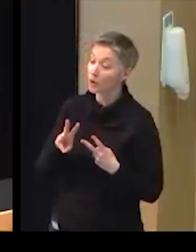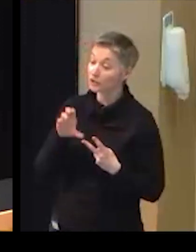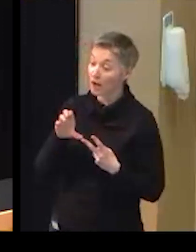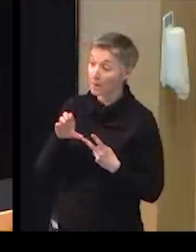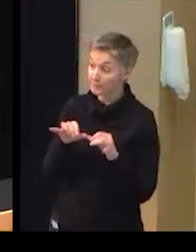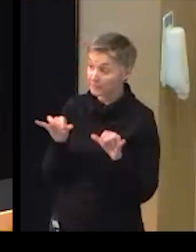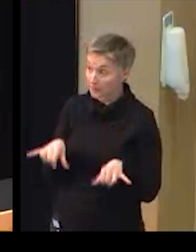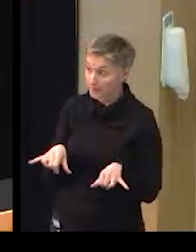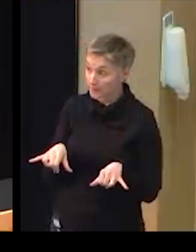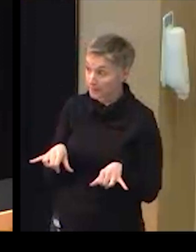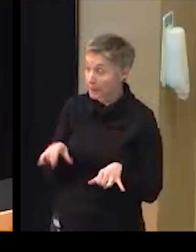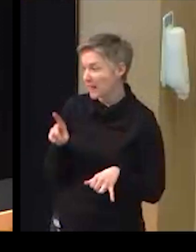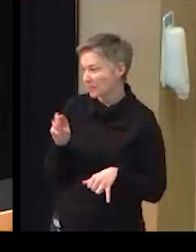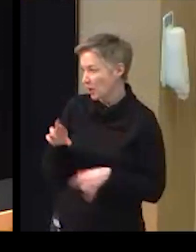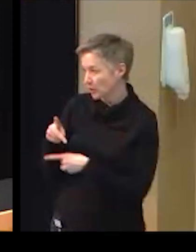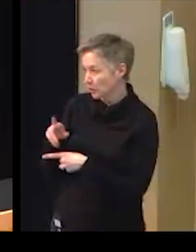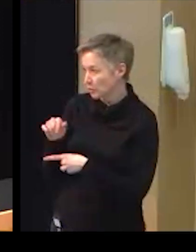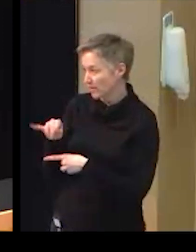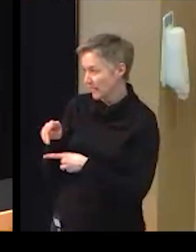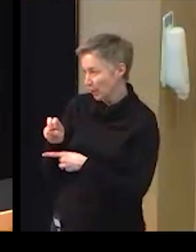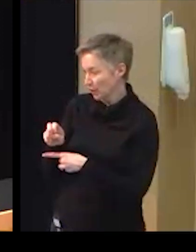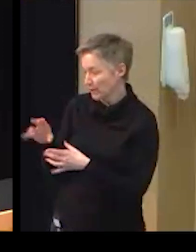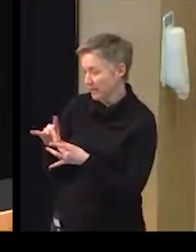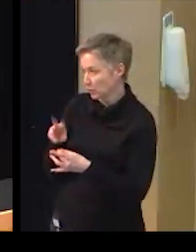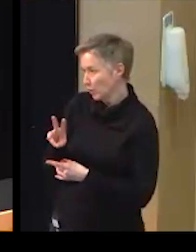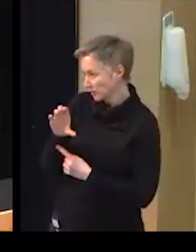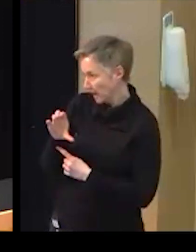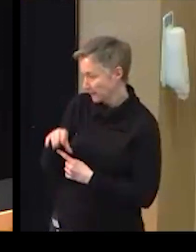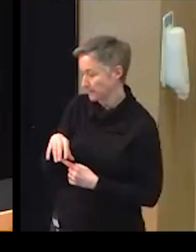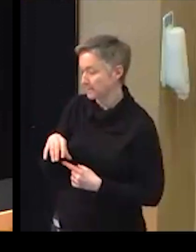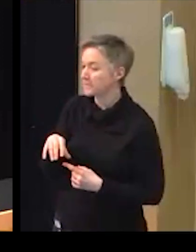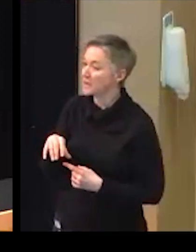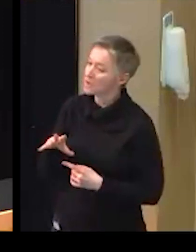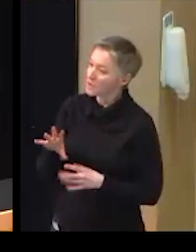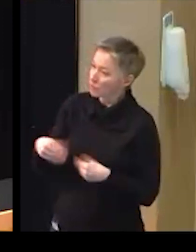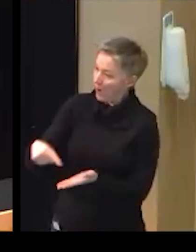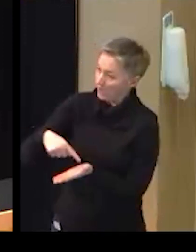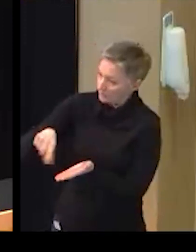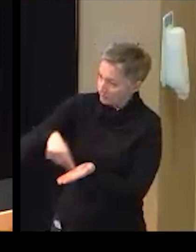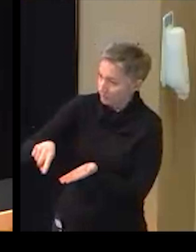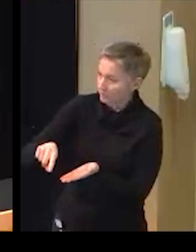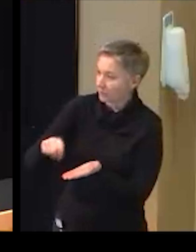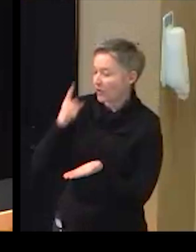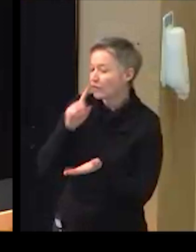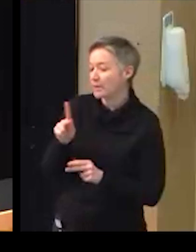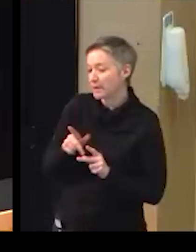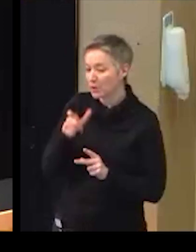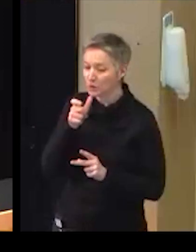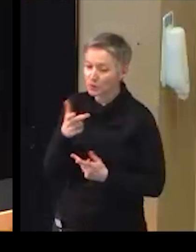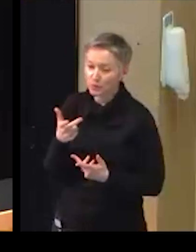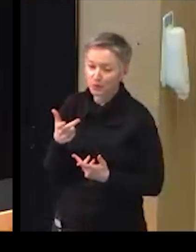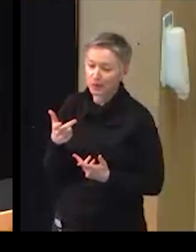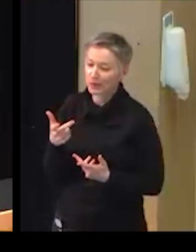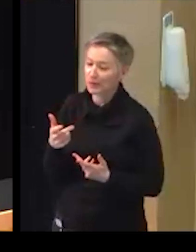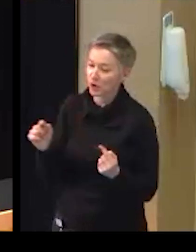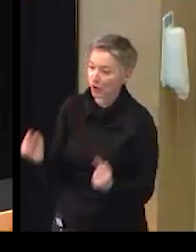system that Dr. Privitera mentioned that provides compensation money for people who are impacted